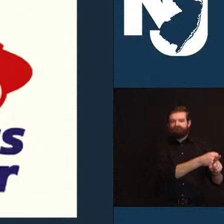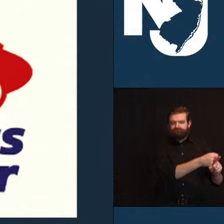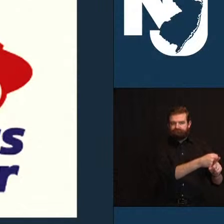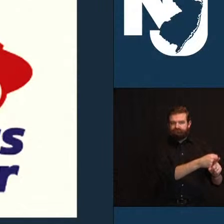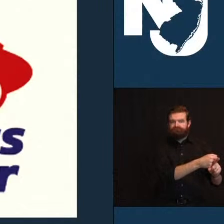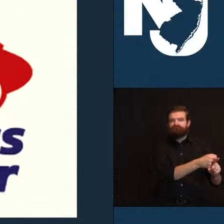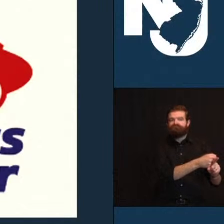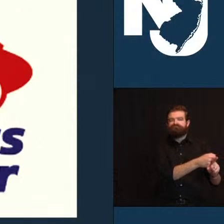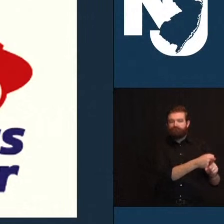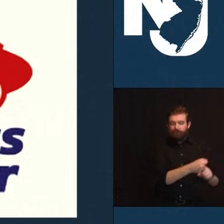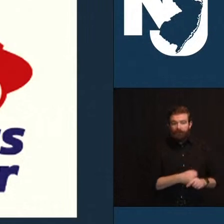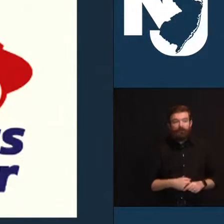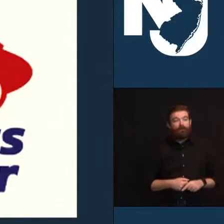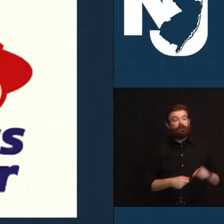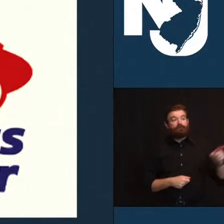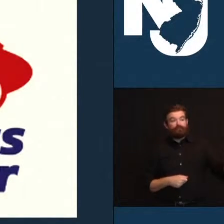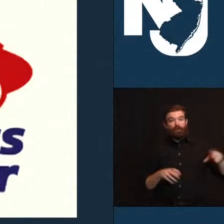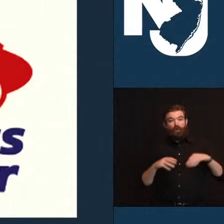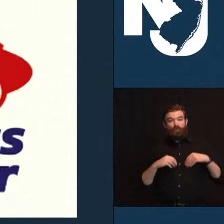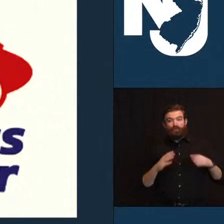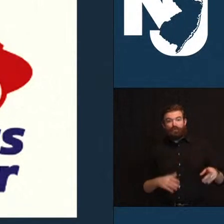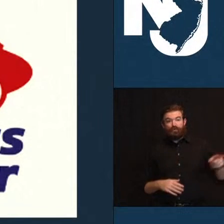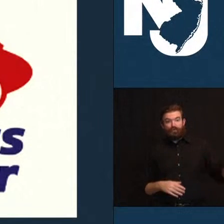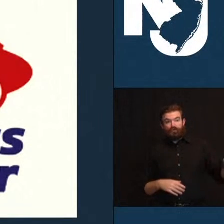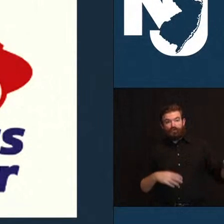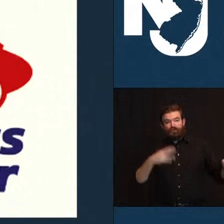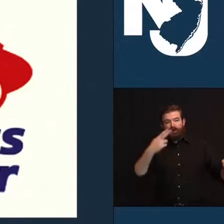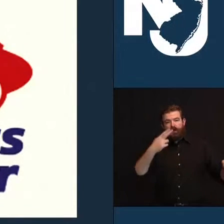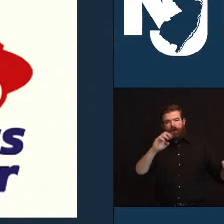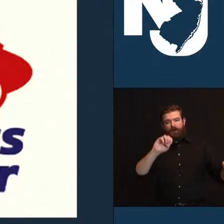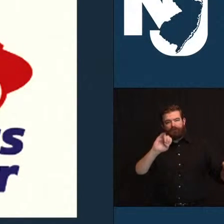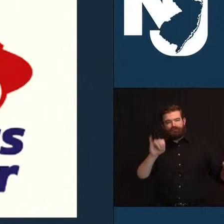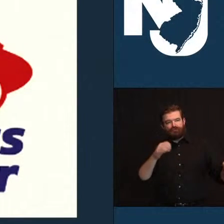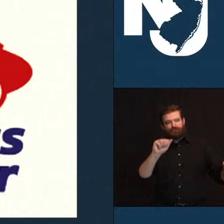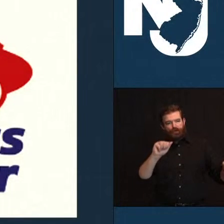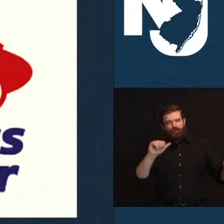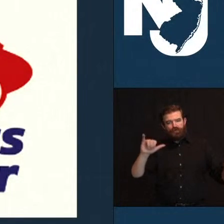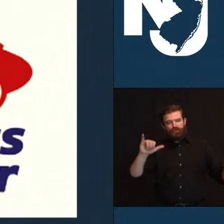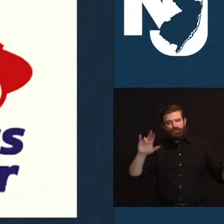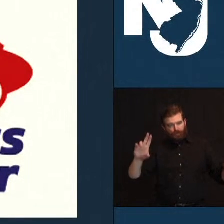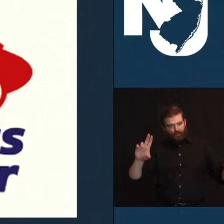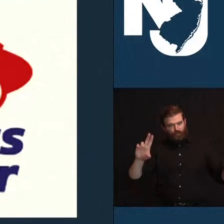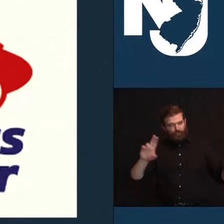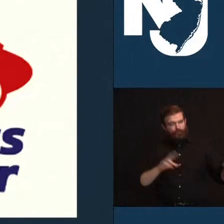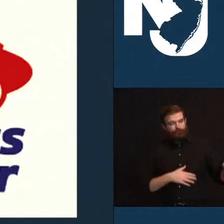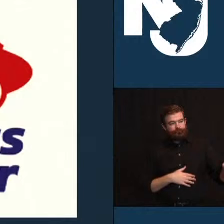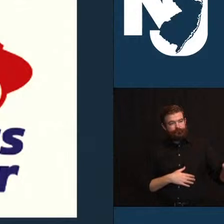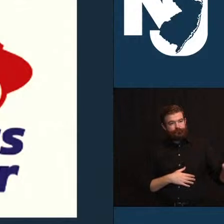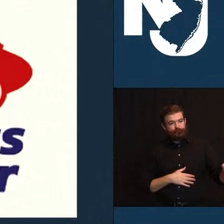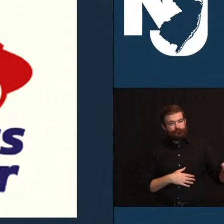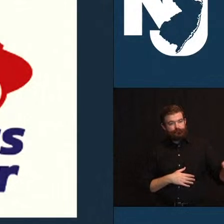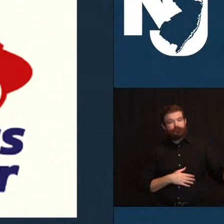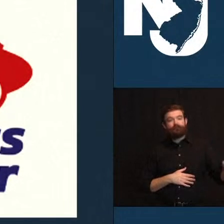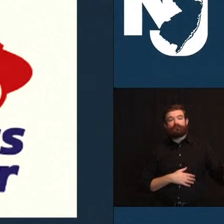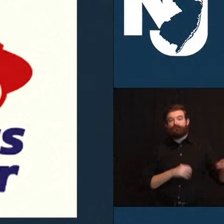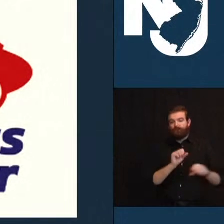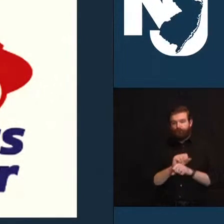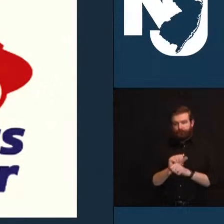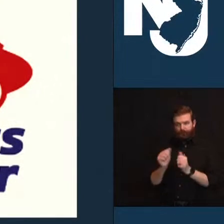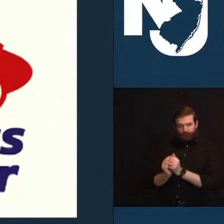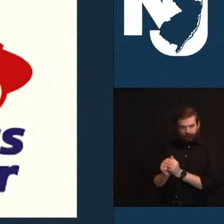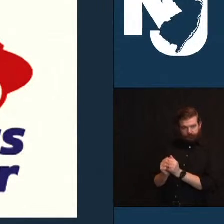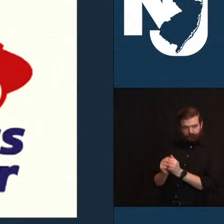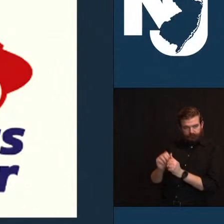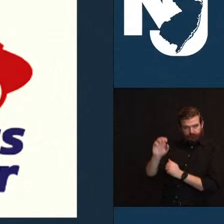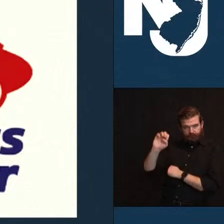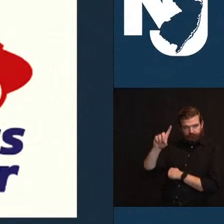left, Heja Yu, worked with the EDA to secure a grant that has allowed them to cover expenses and keep